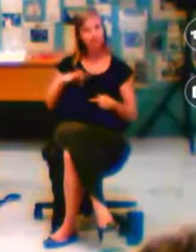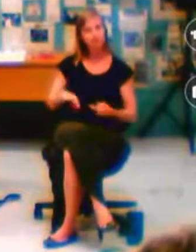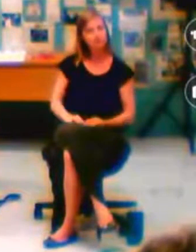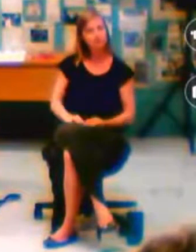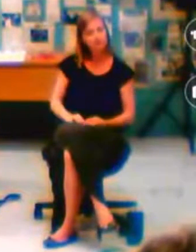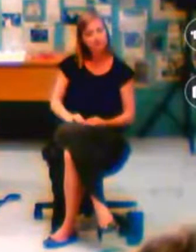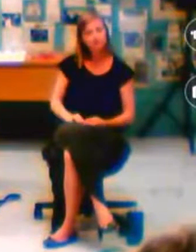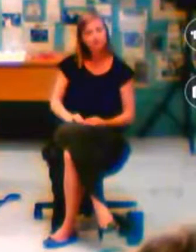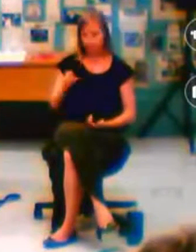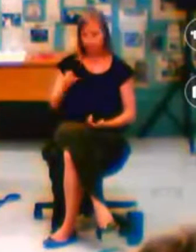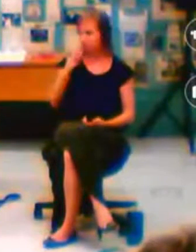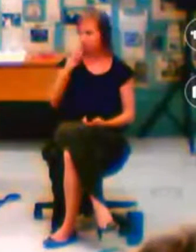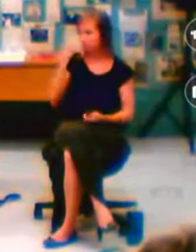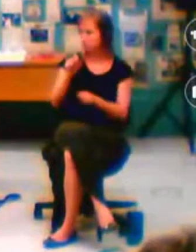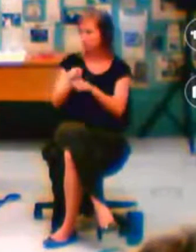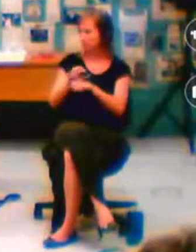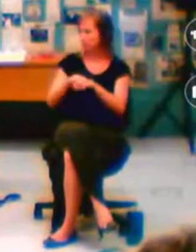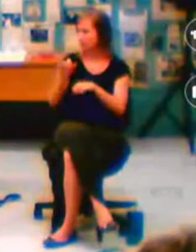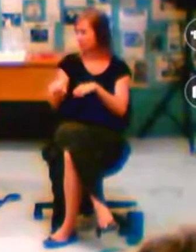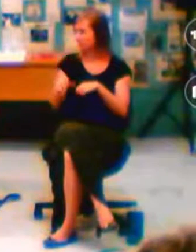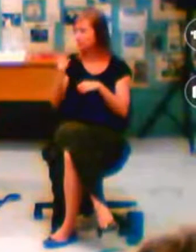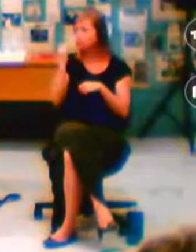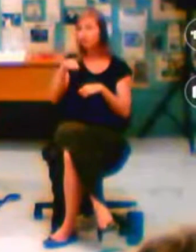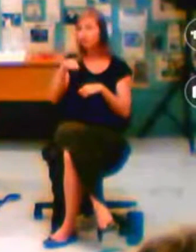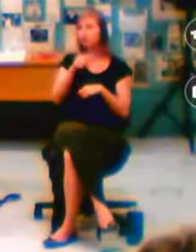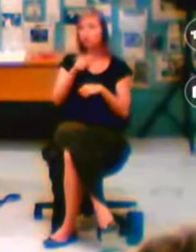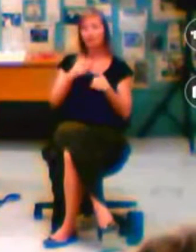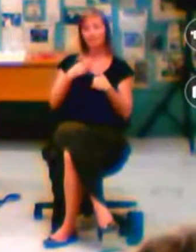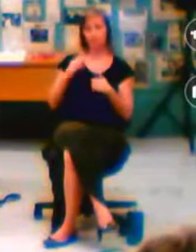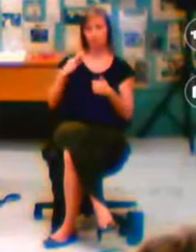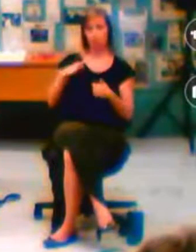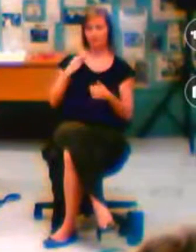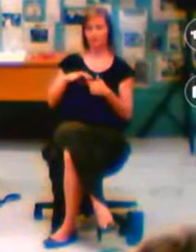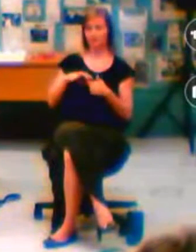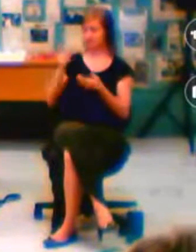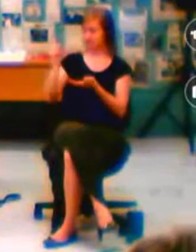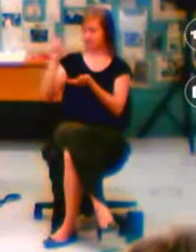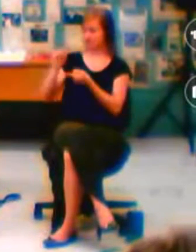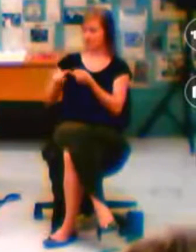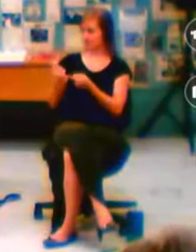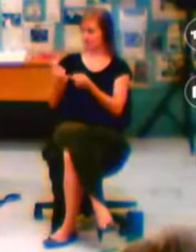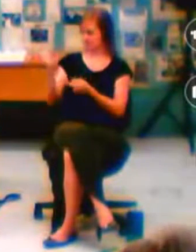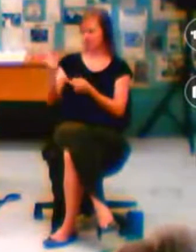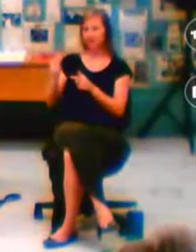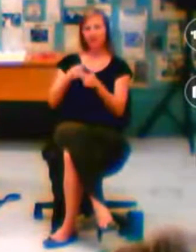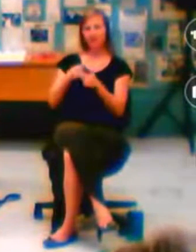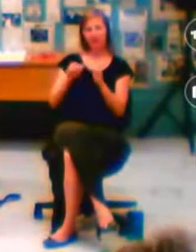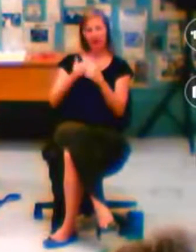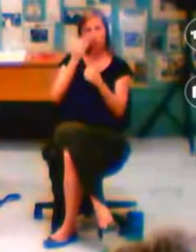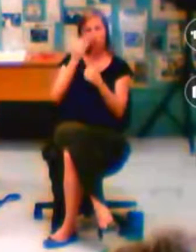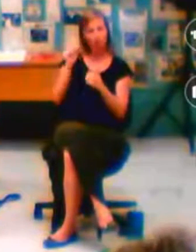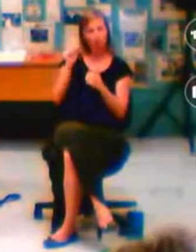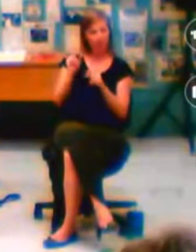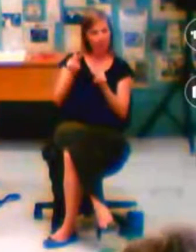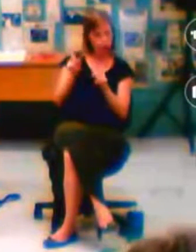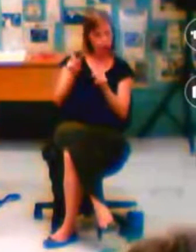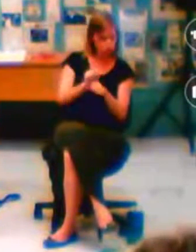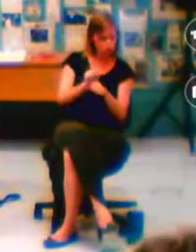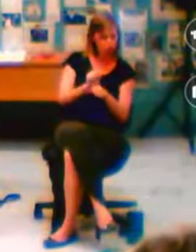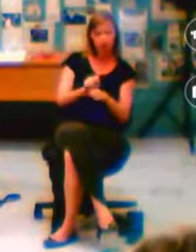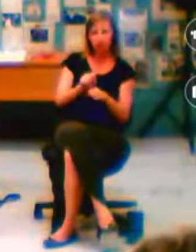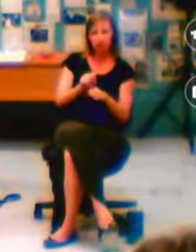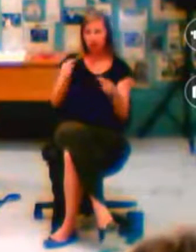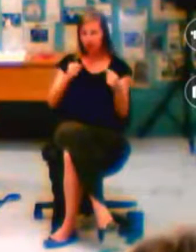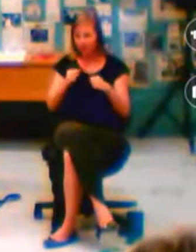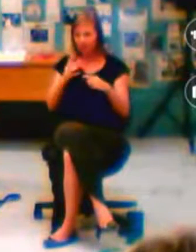in the economy. Why is everybody working on Alzheimer's drugs now? Because if they can do something about Alzheimer's, they are seeing big returns